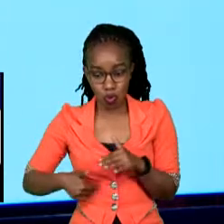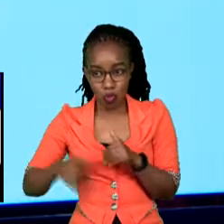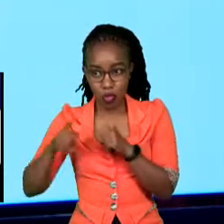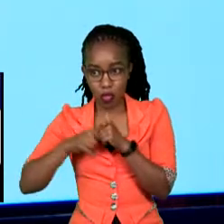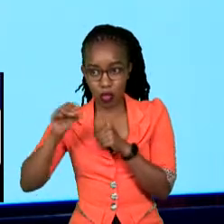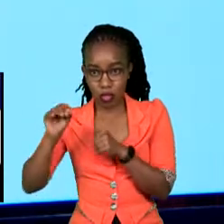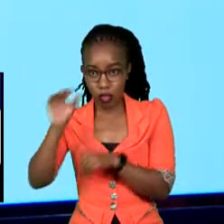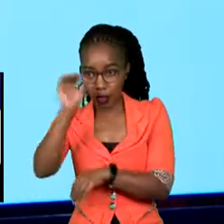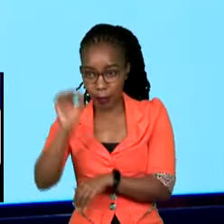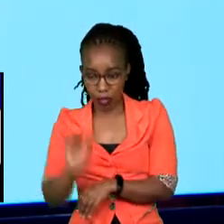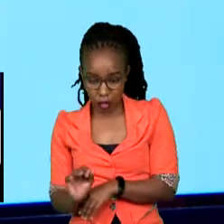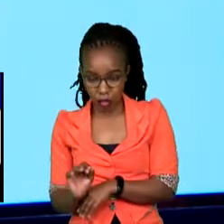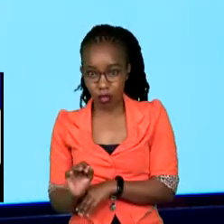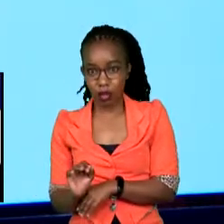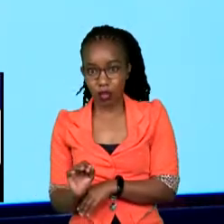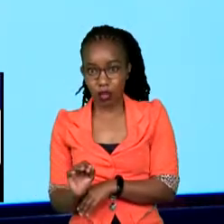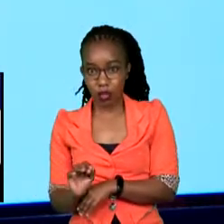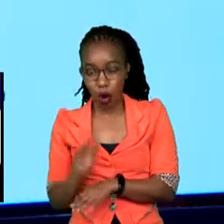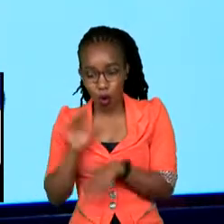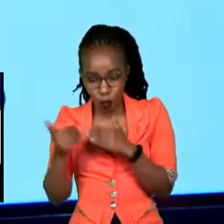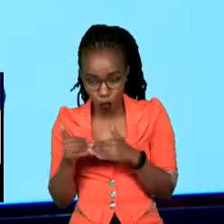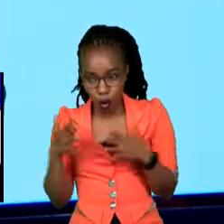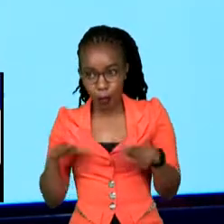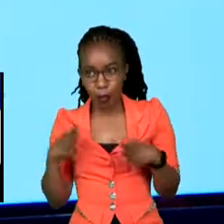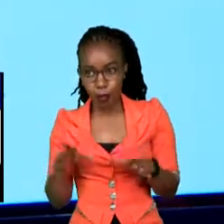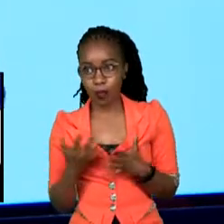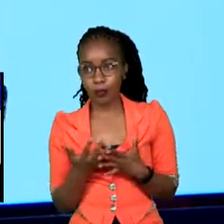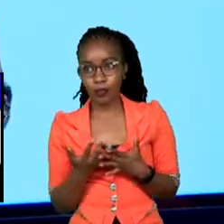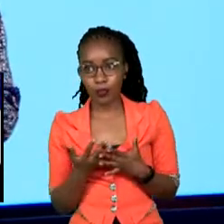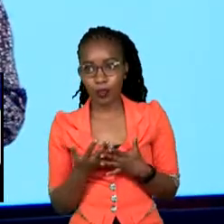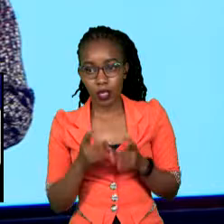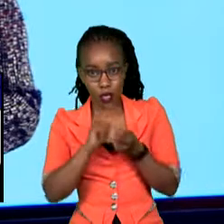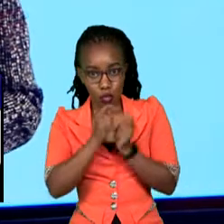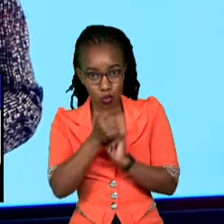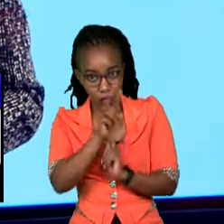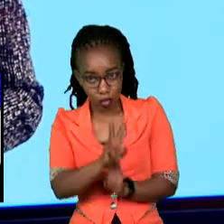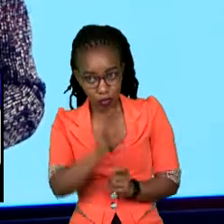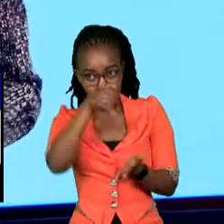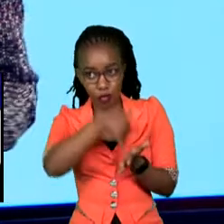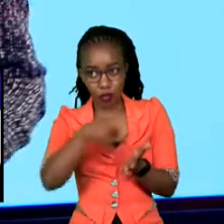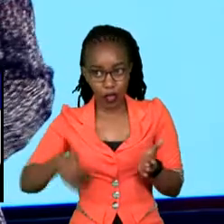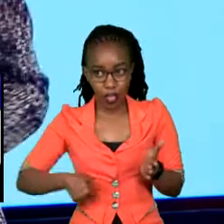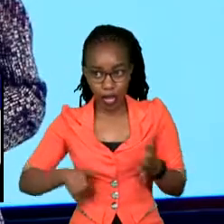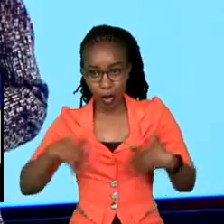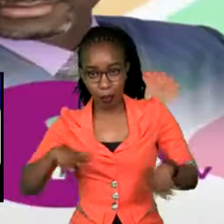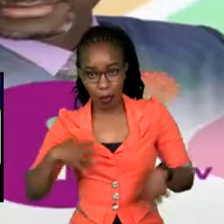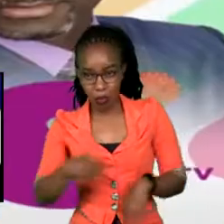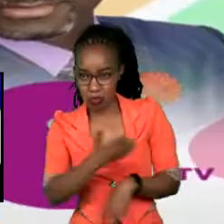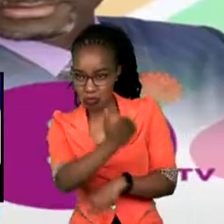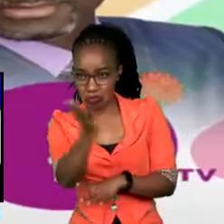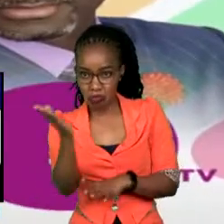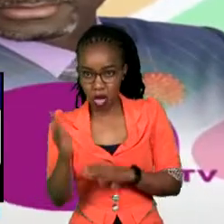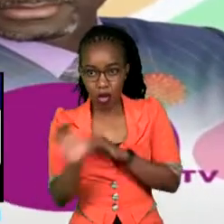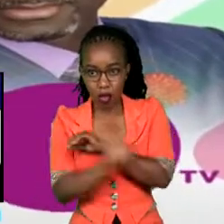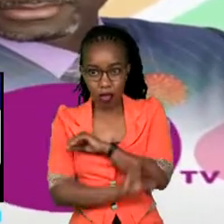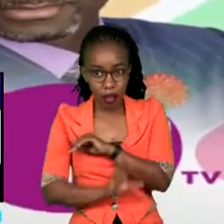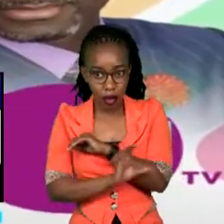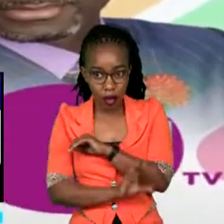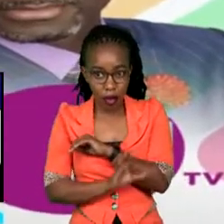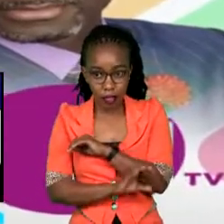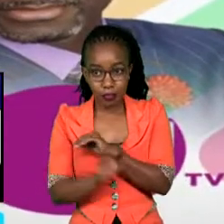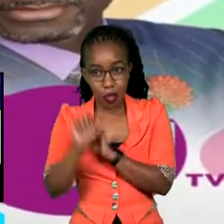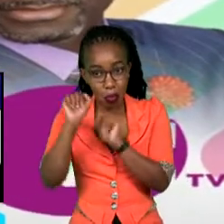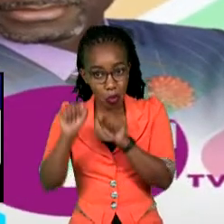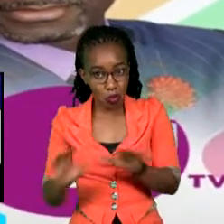the Kenyan population. And so it is at the fore of the switch strategy to engage with our youth wherever you are in the country. For those that can